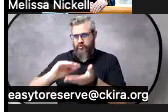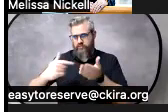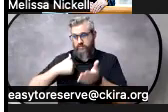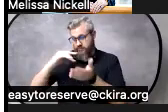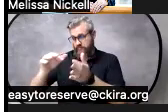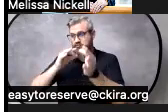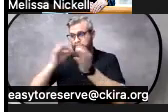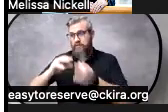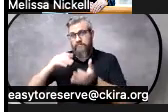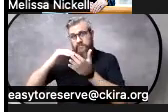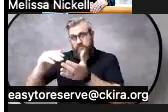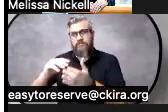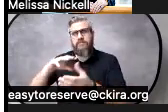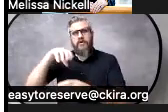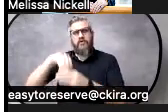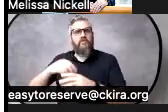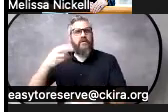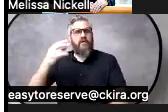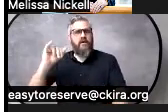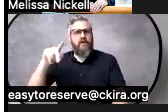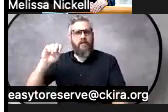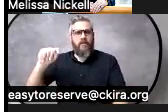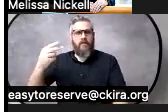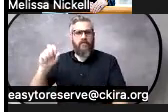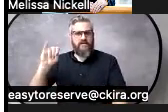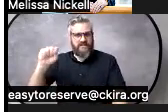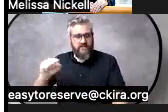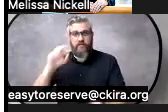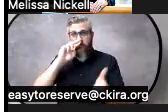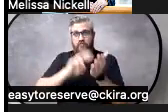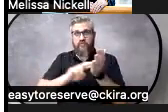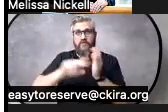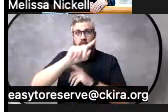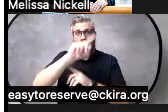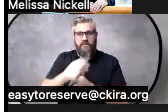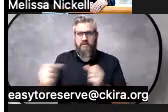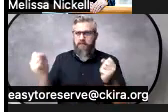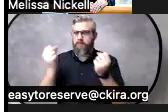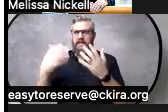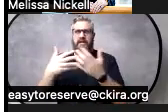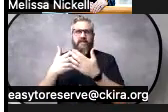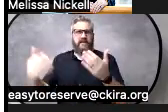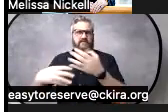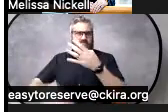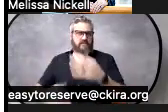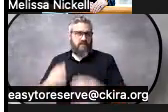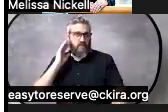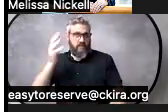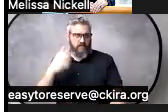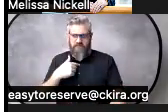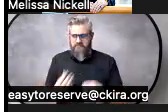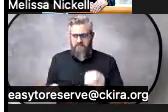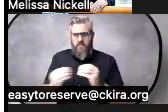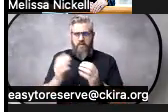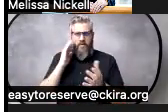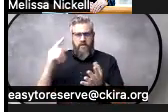study, including their hypothesis, their research questioning, amongst many other things. I'm going to talk a little bit more about this